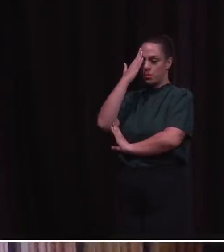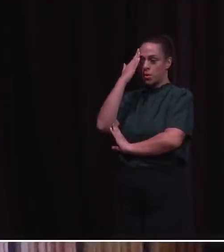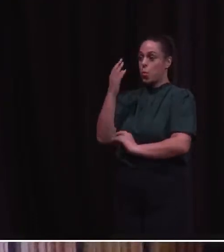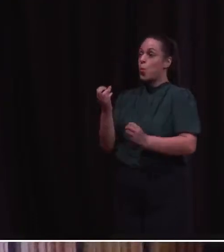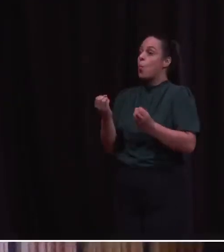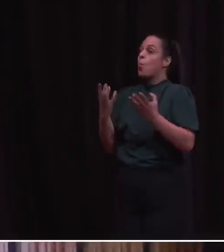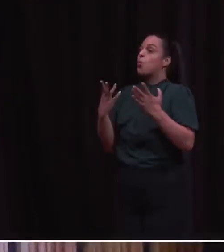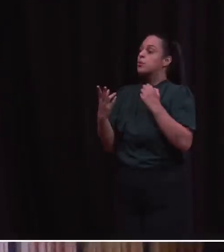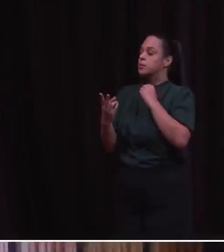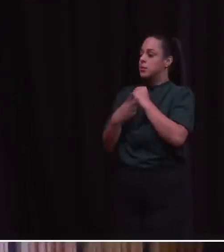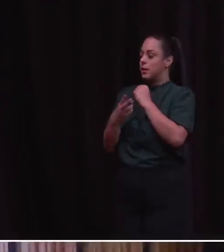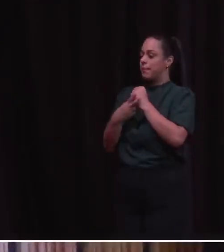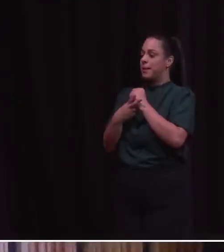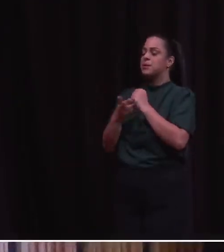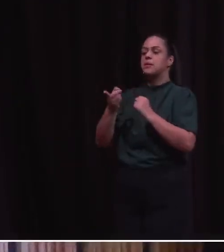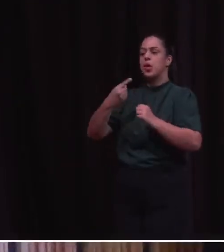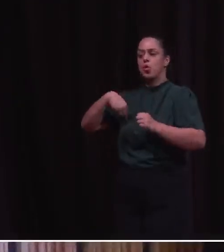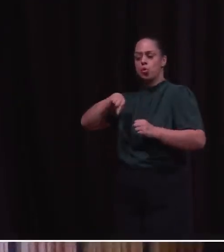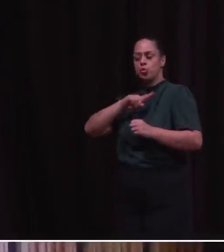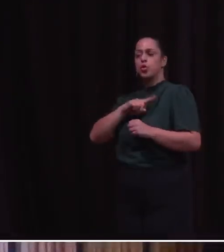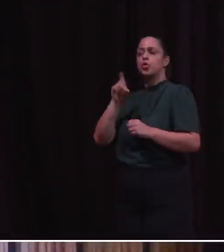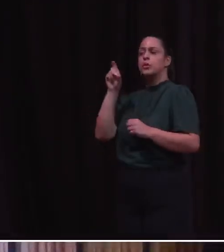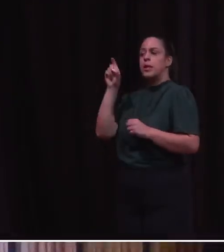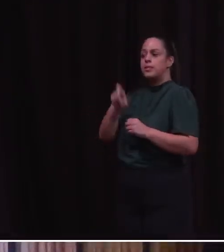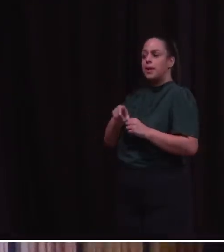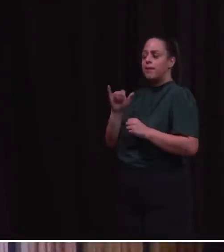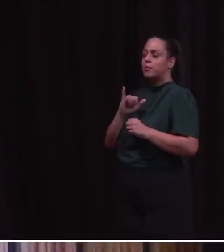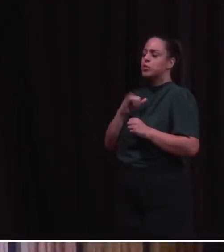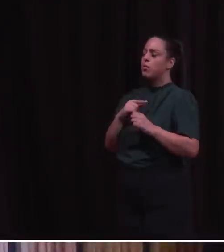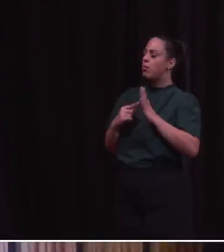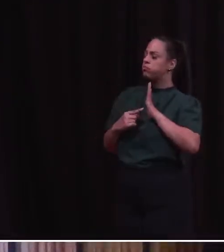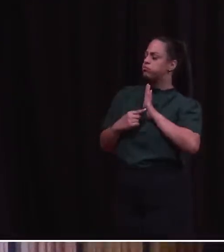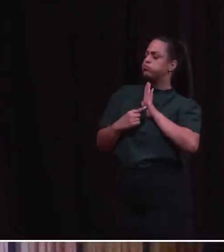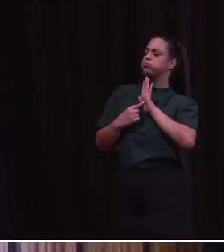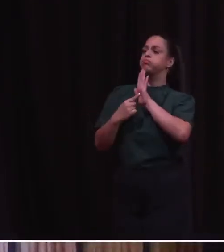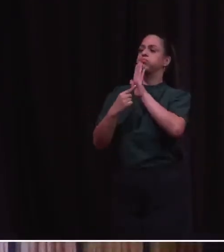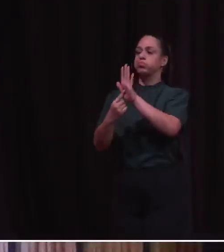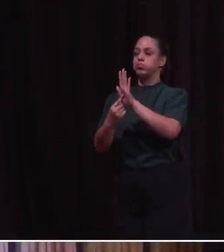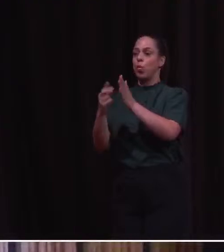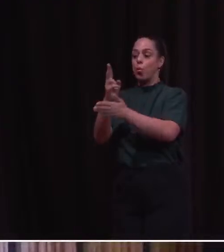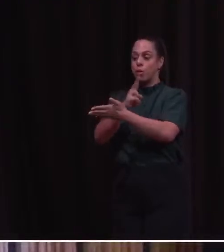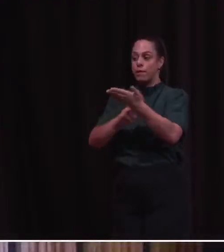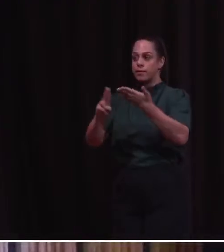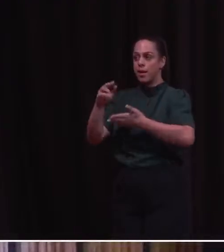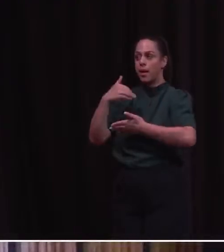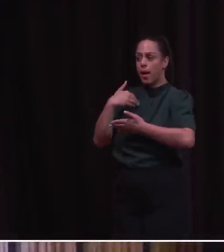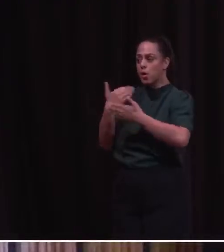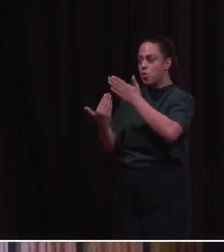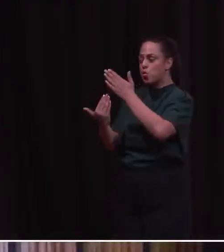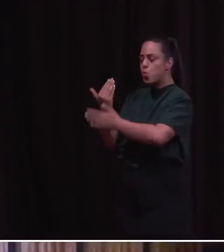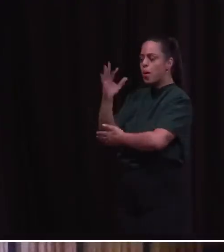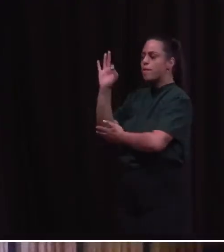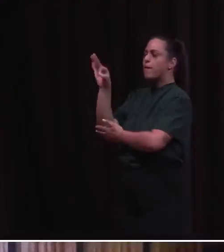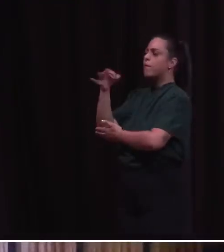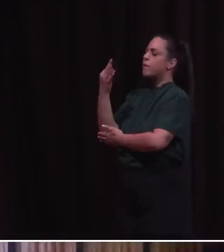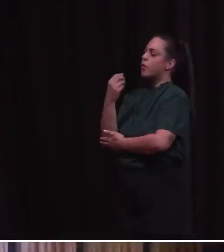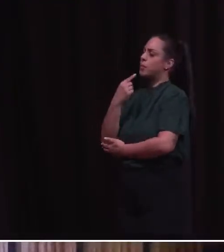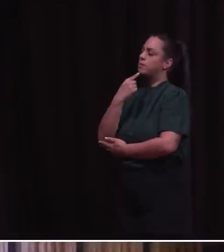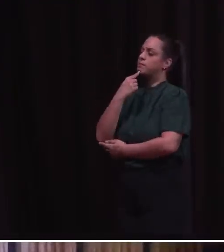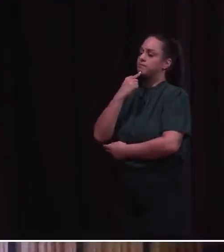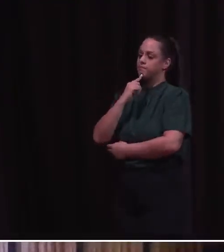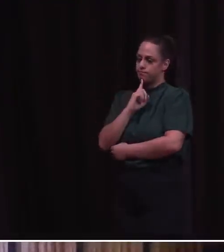that we take those forms of knowledge seriously, especially knowledge amongst the people.